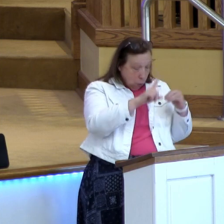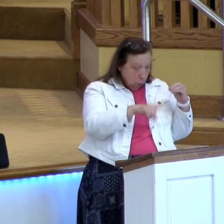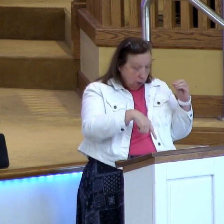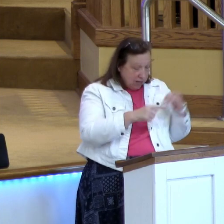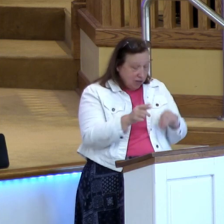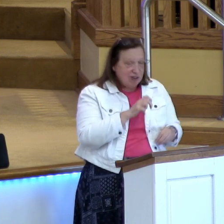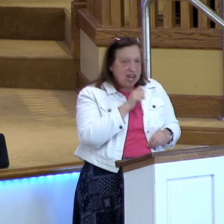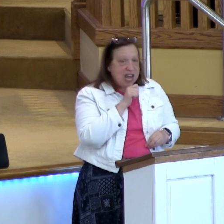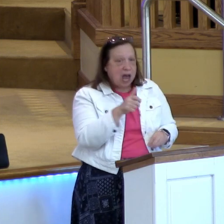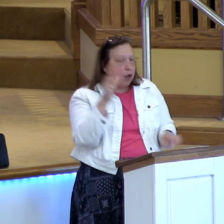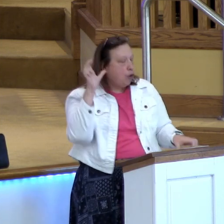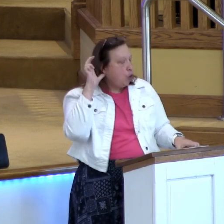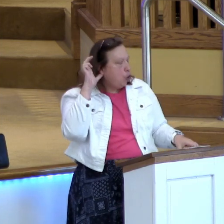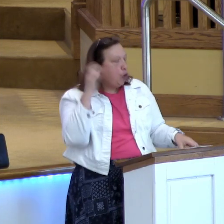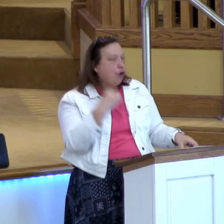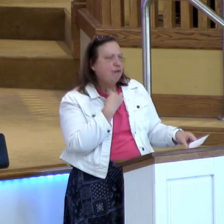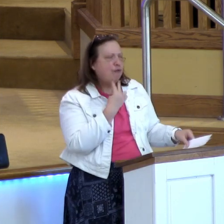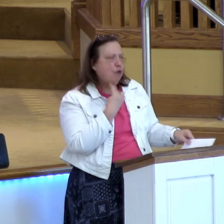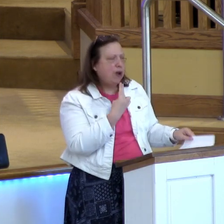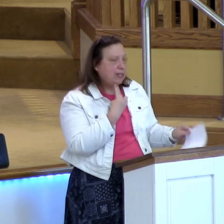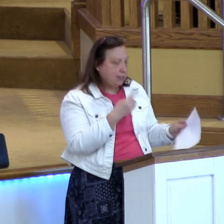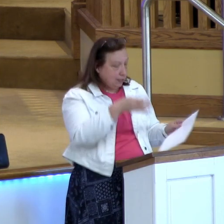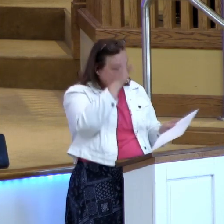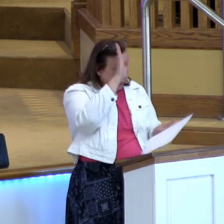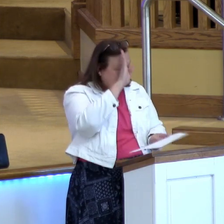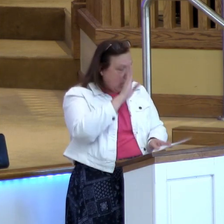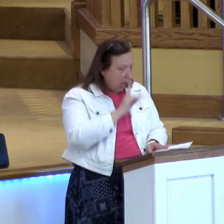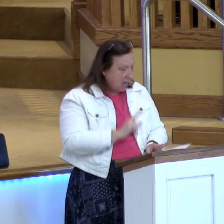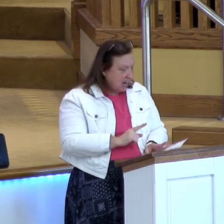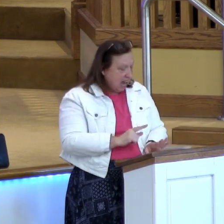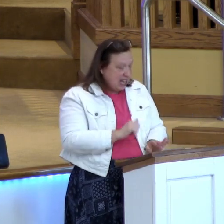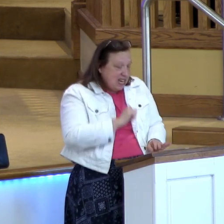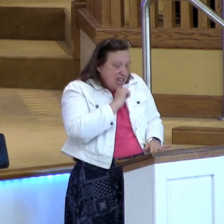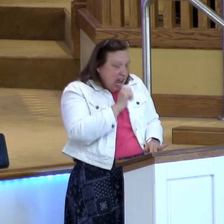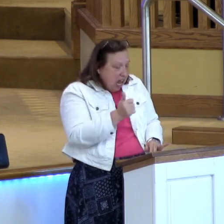haven't heard his voice, and you don't